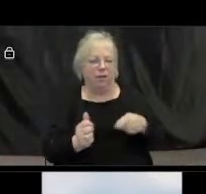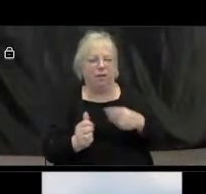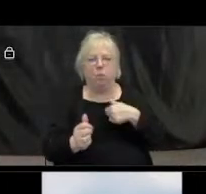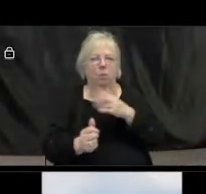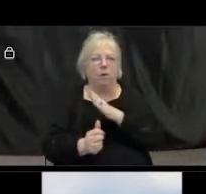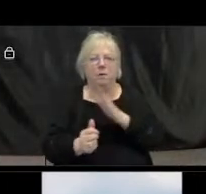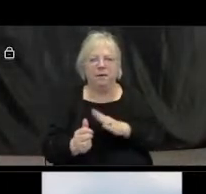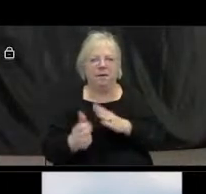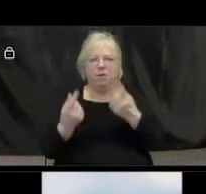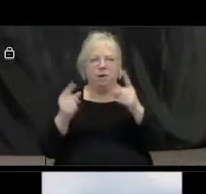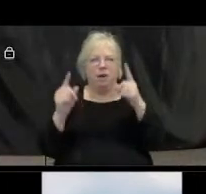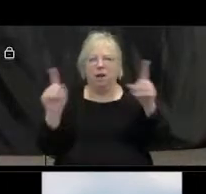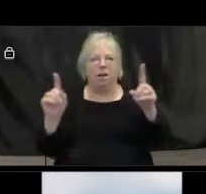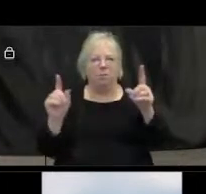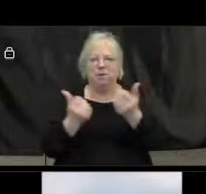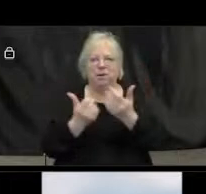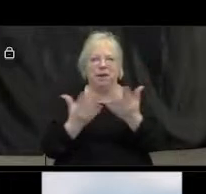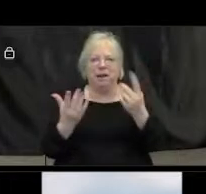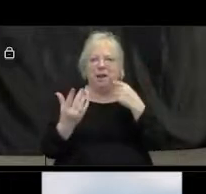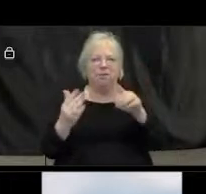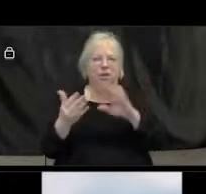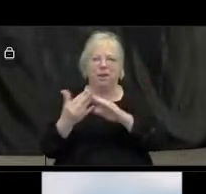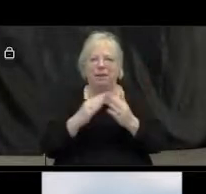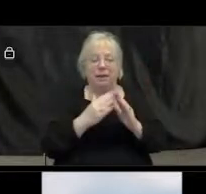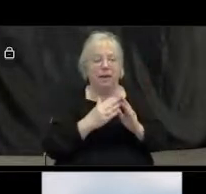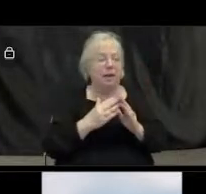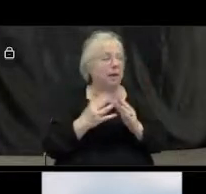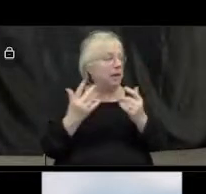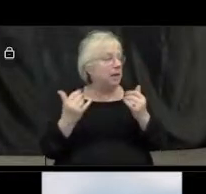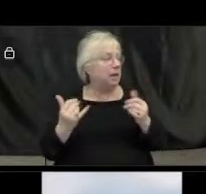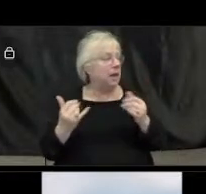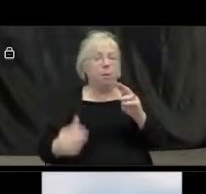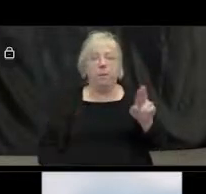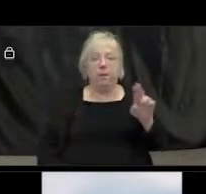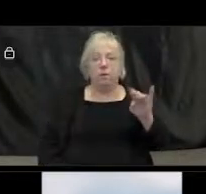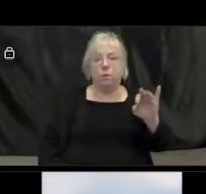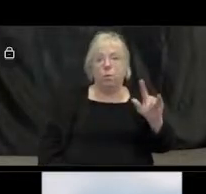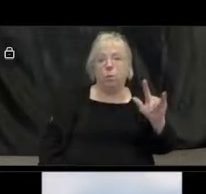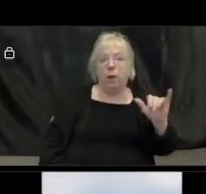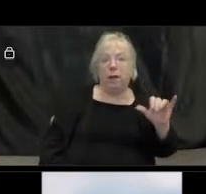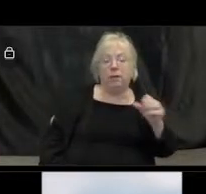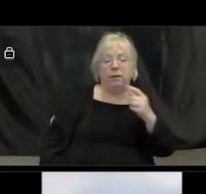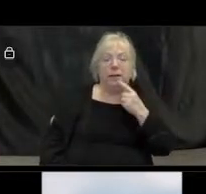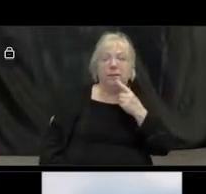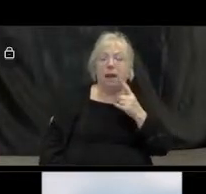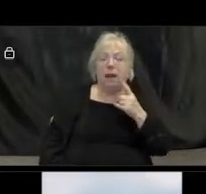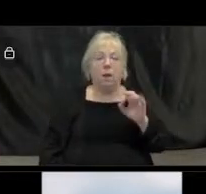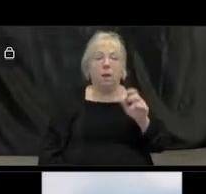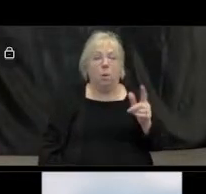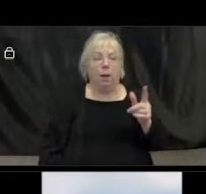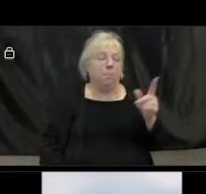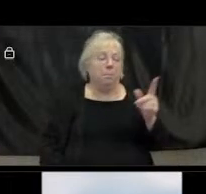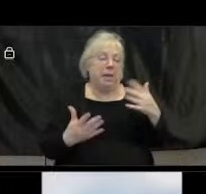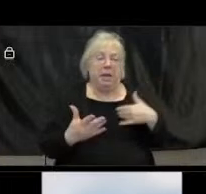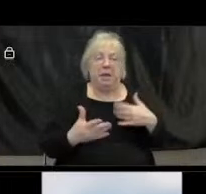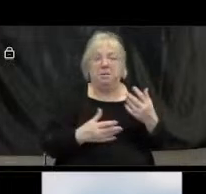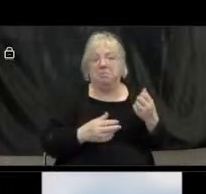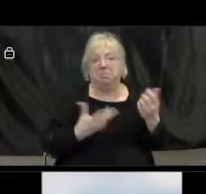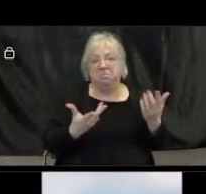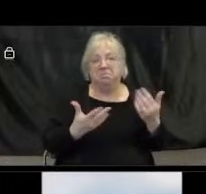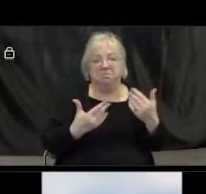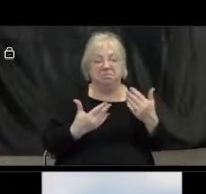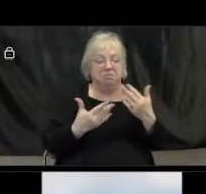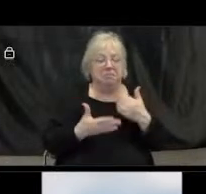work done for the city. So now, Mr. Willis may say, well, he may have an argument to make, but